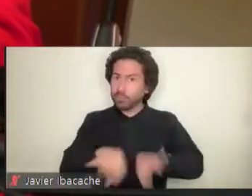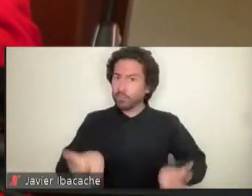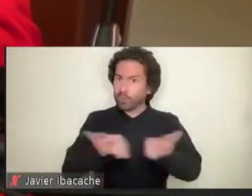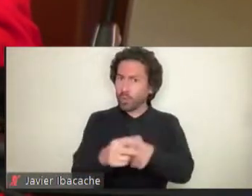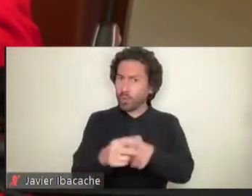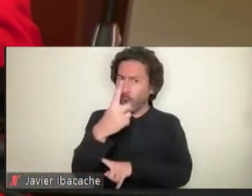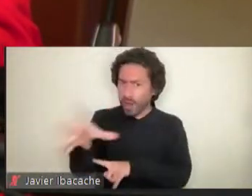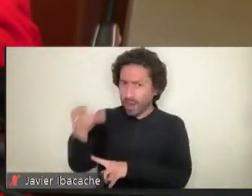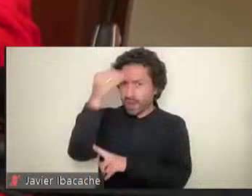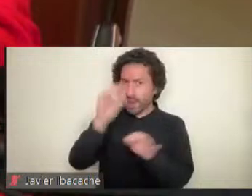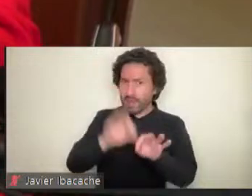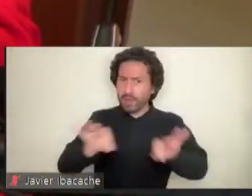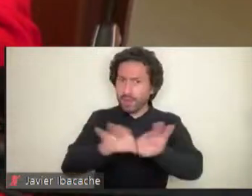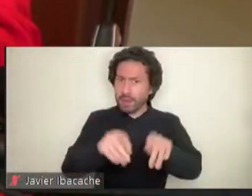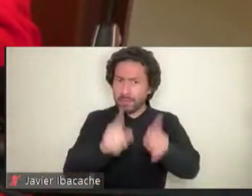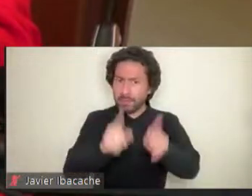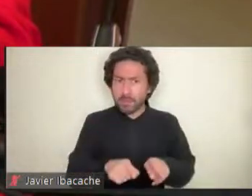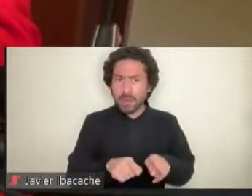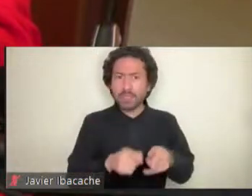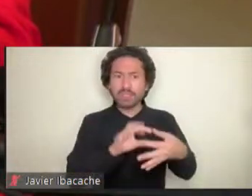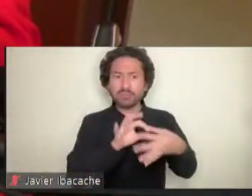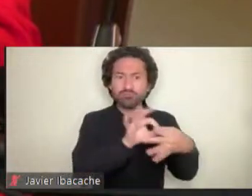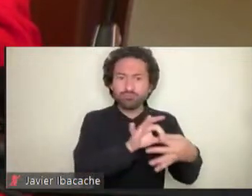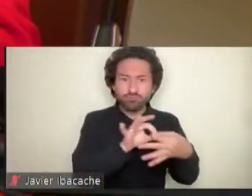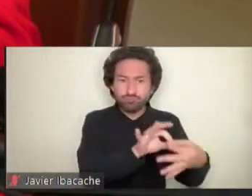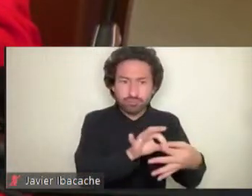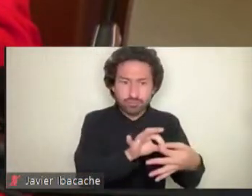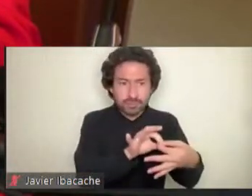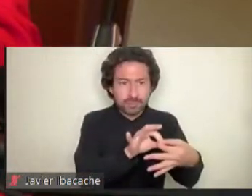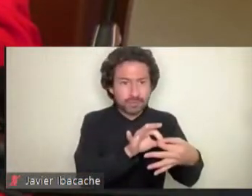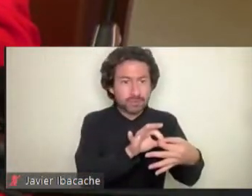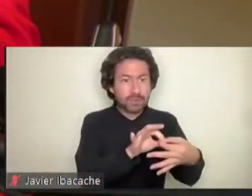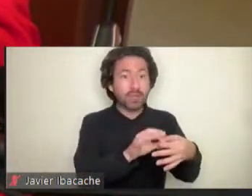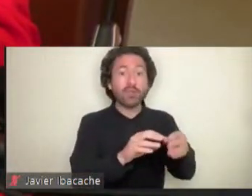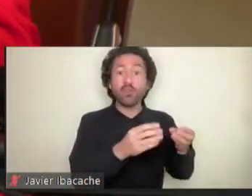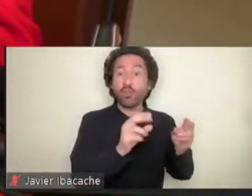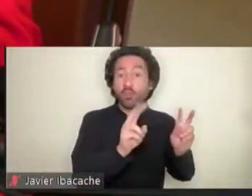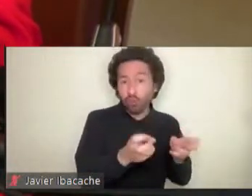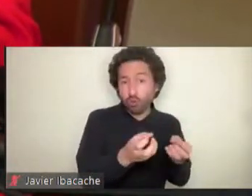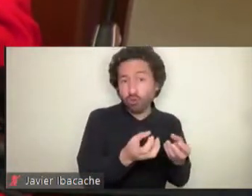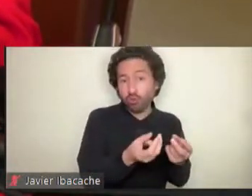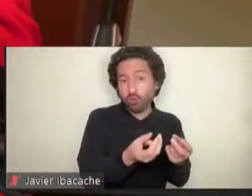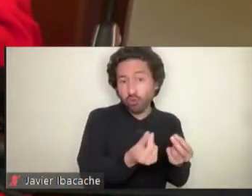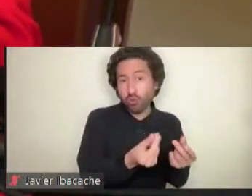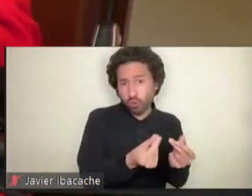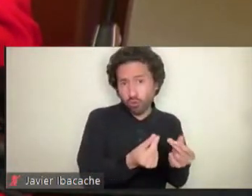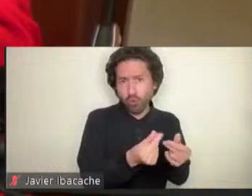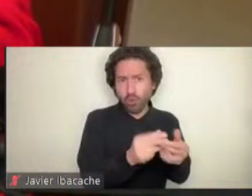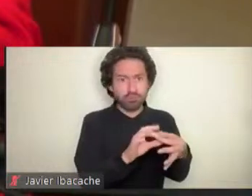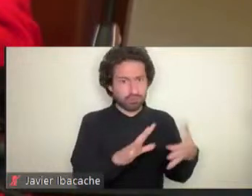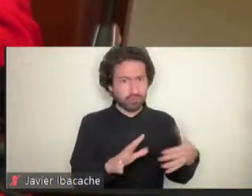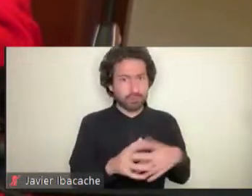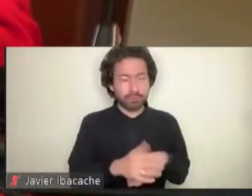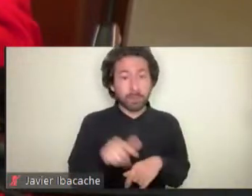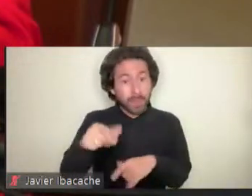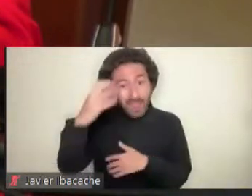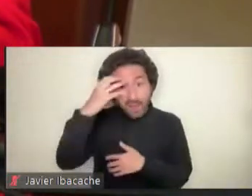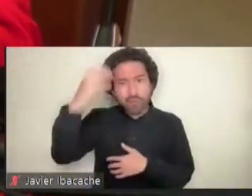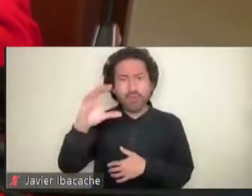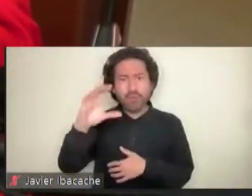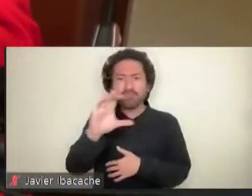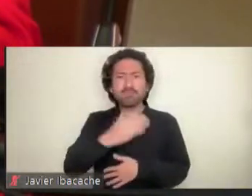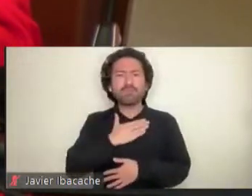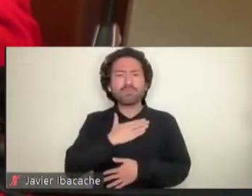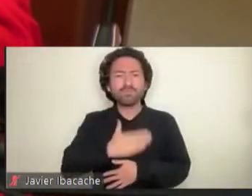need to reduce dependency on our number one financial earner, tourism. The government, in seeking to diversify